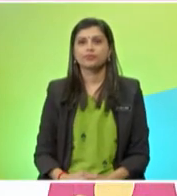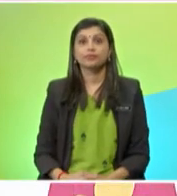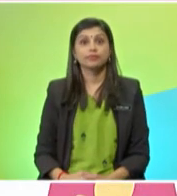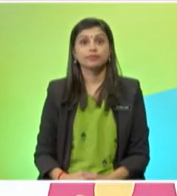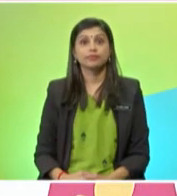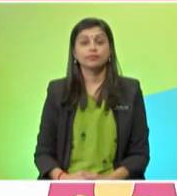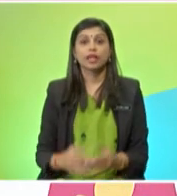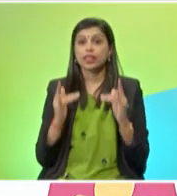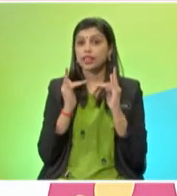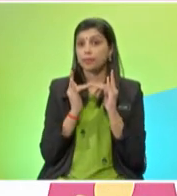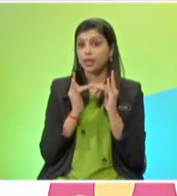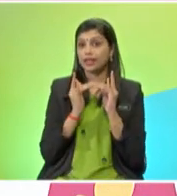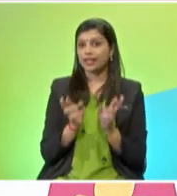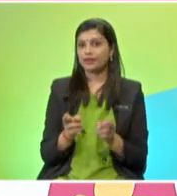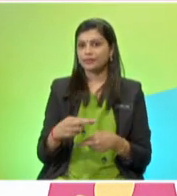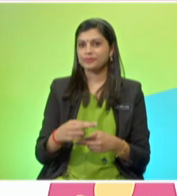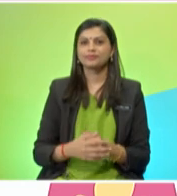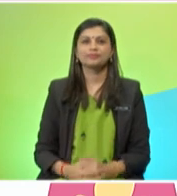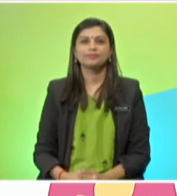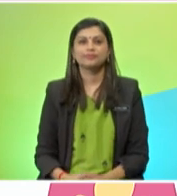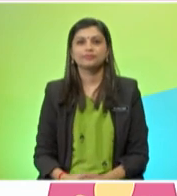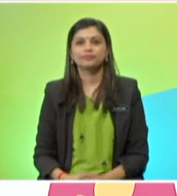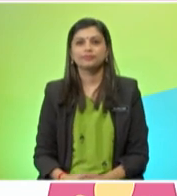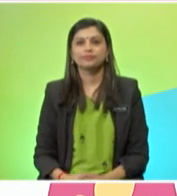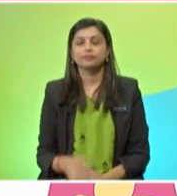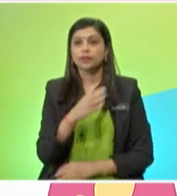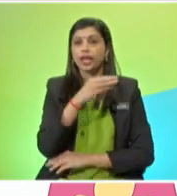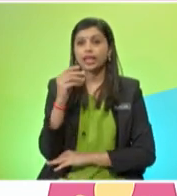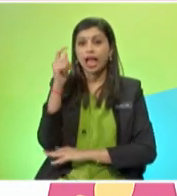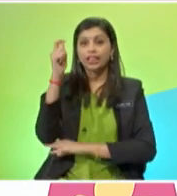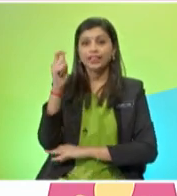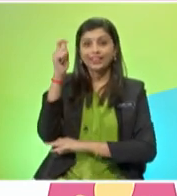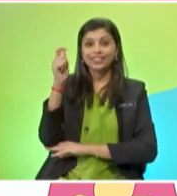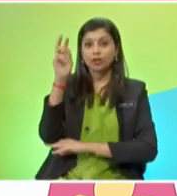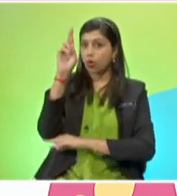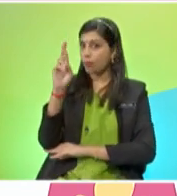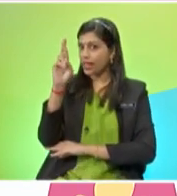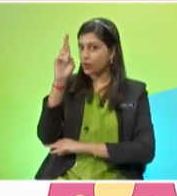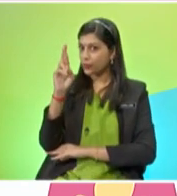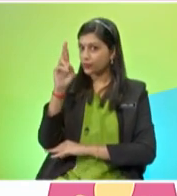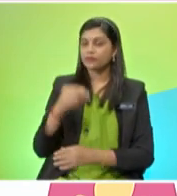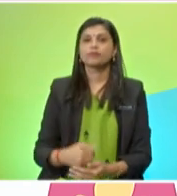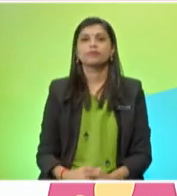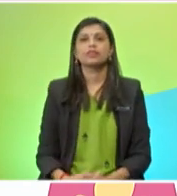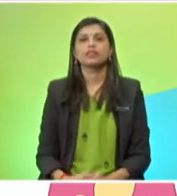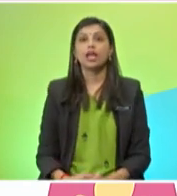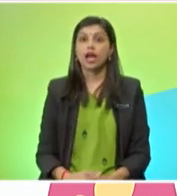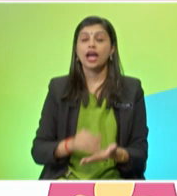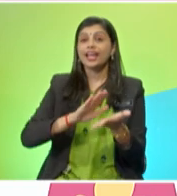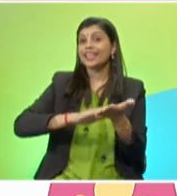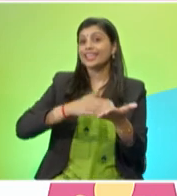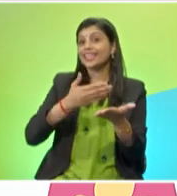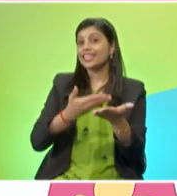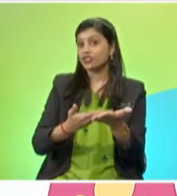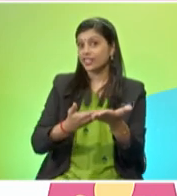the bedroom, and last but not least, the bathroom, and one more, I forgot. It'll be the kitchen. Oh,